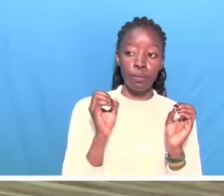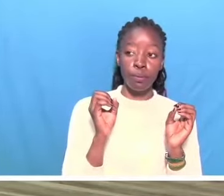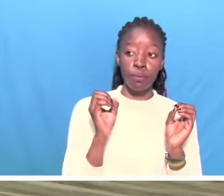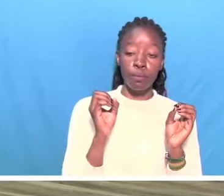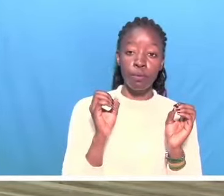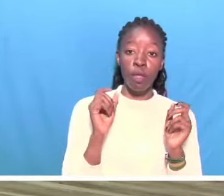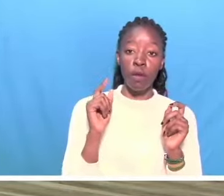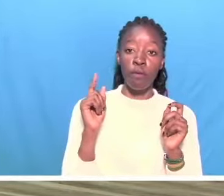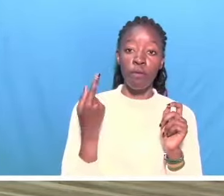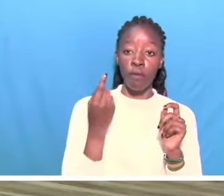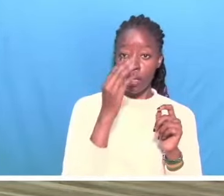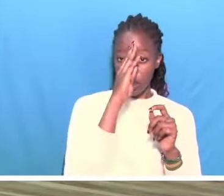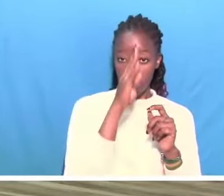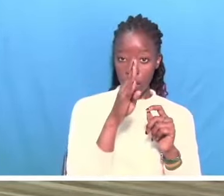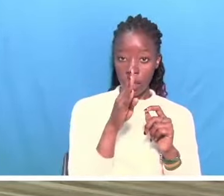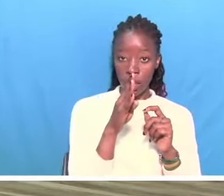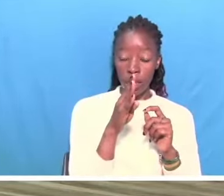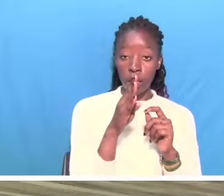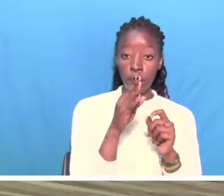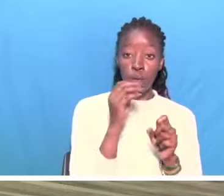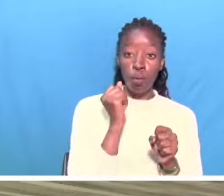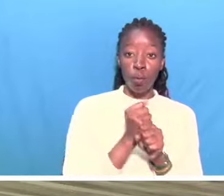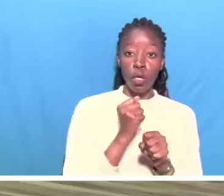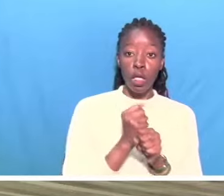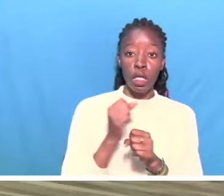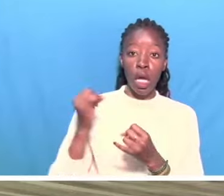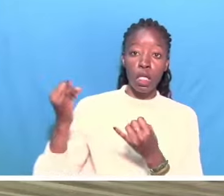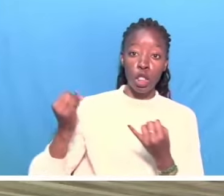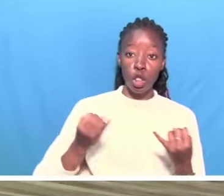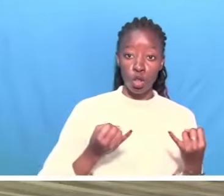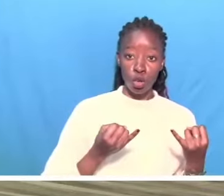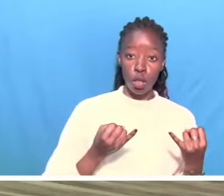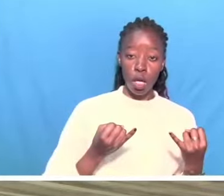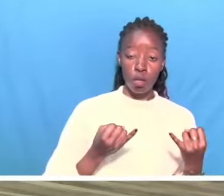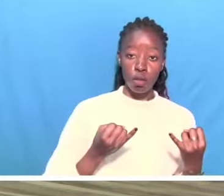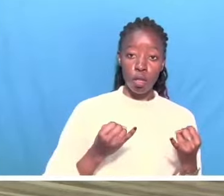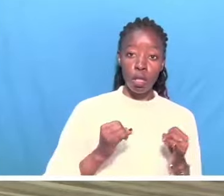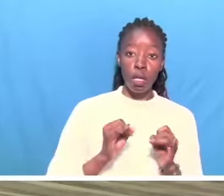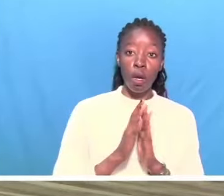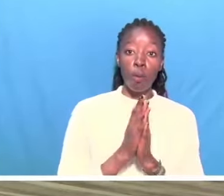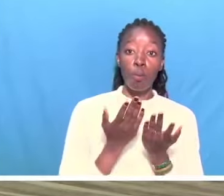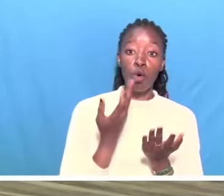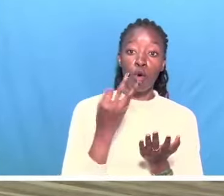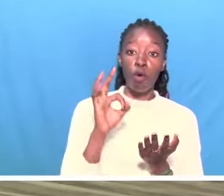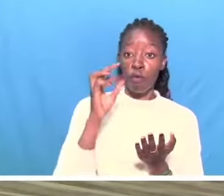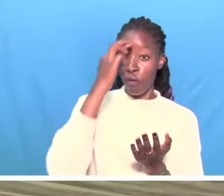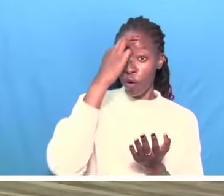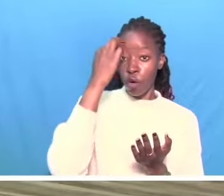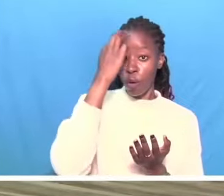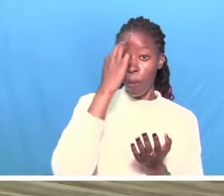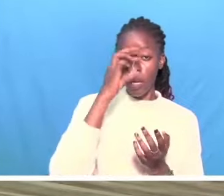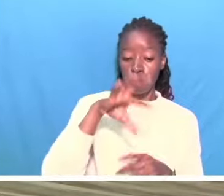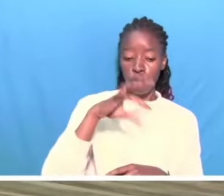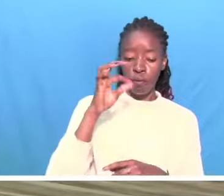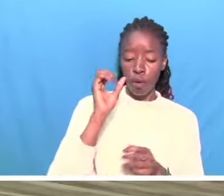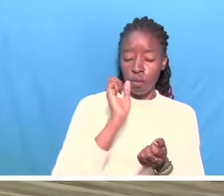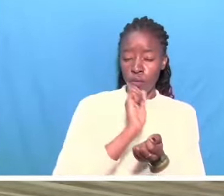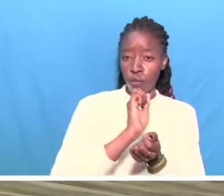On the first Sunday, we did the background, an introduction of the book of Romans, where we found